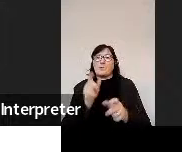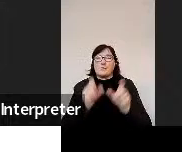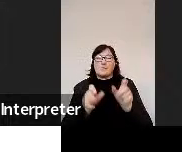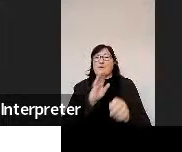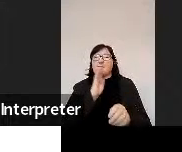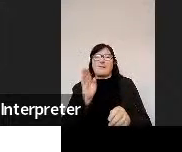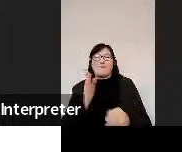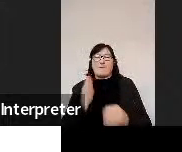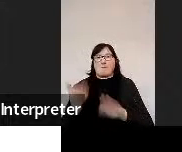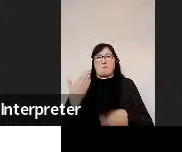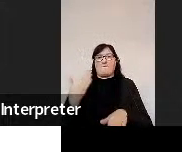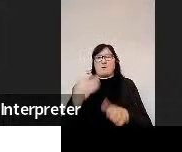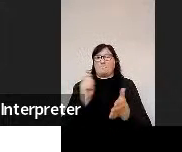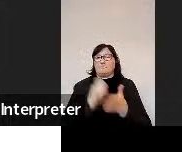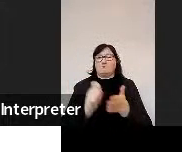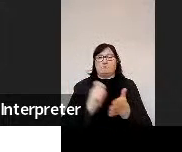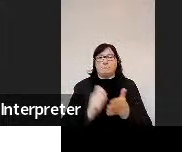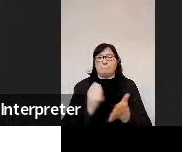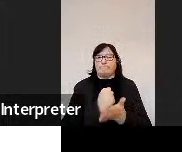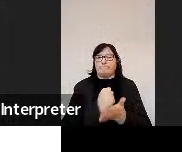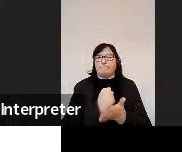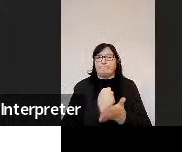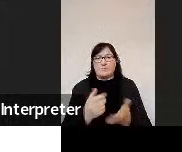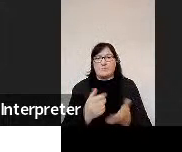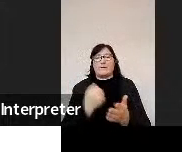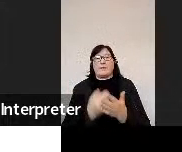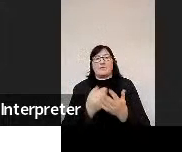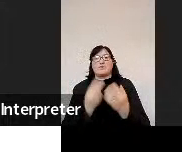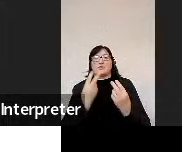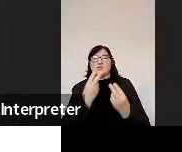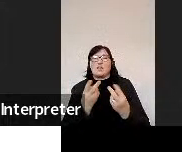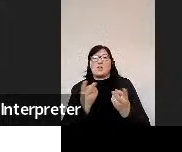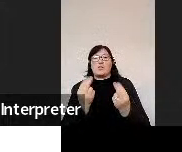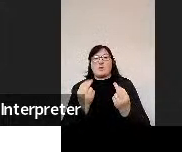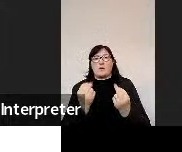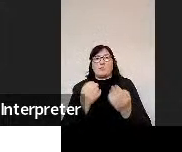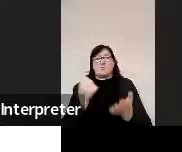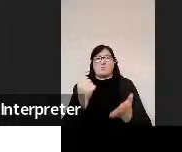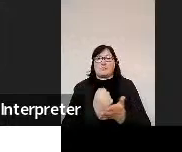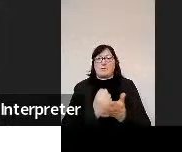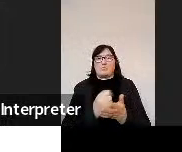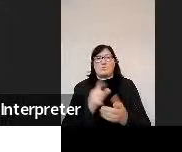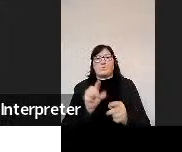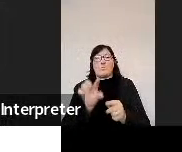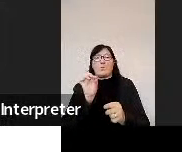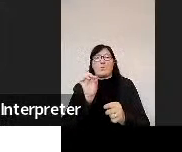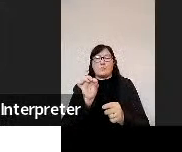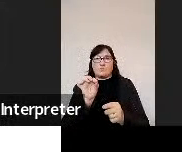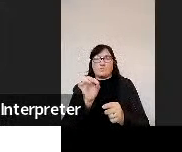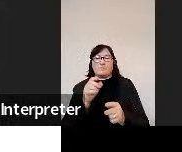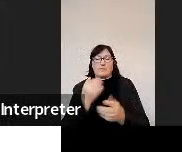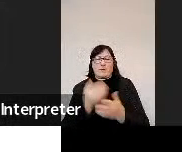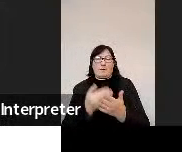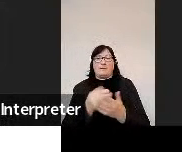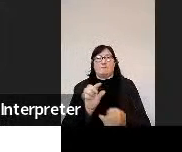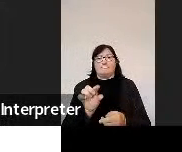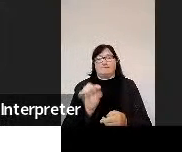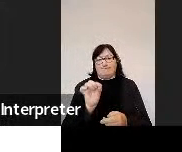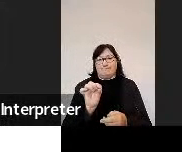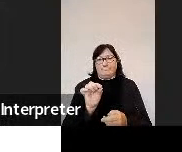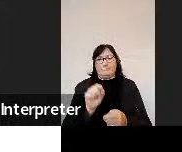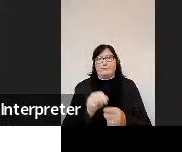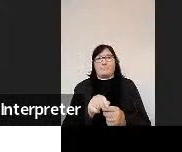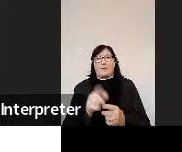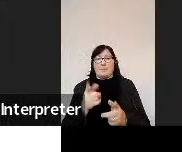before would only see the new registration option, which you need to select and continue. If you are an existing